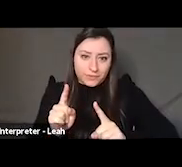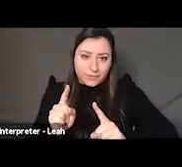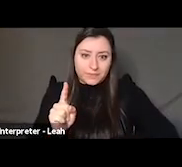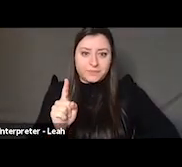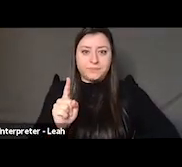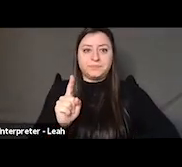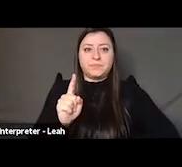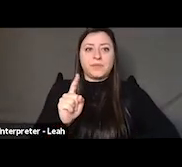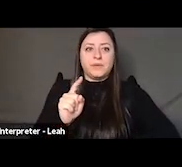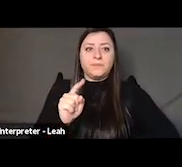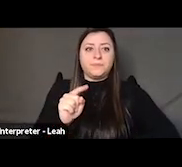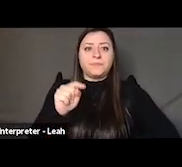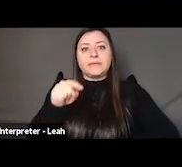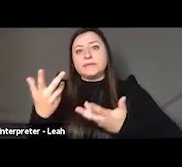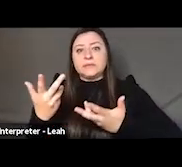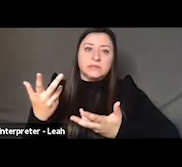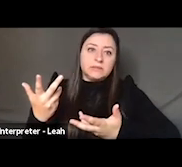being upheld.